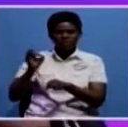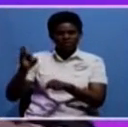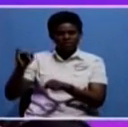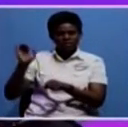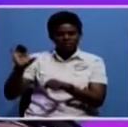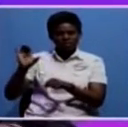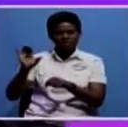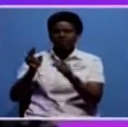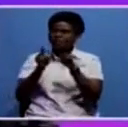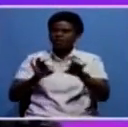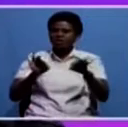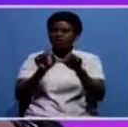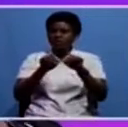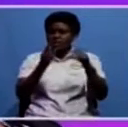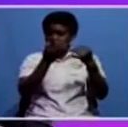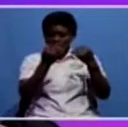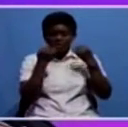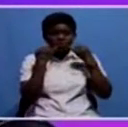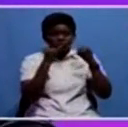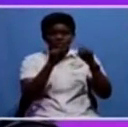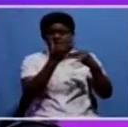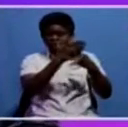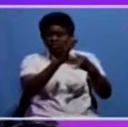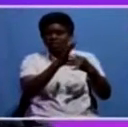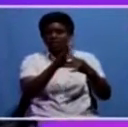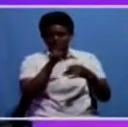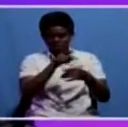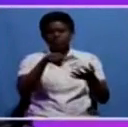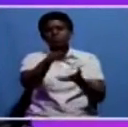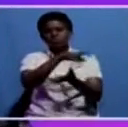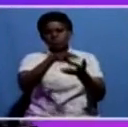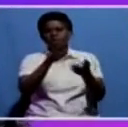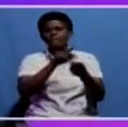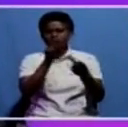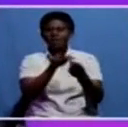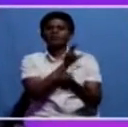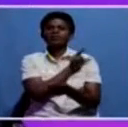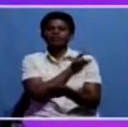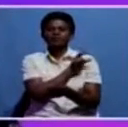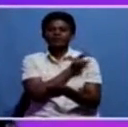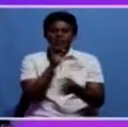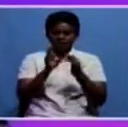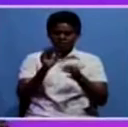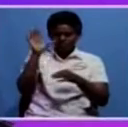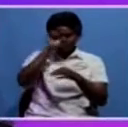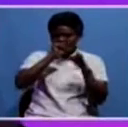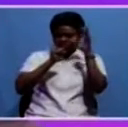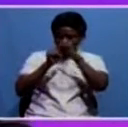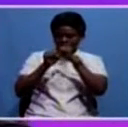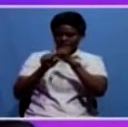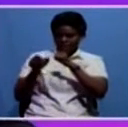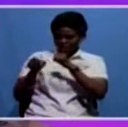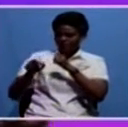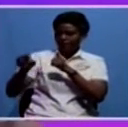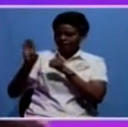share raw data with the citizens is a recipe for anarchy. It's like the police. If you suspect that Mr.